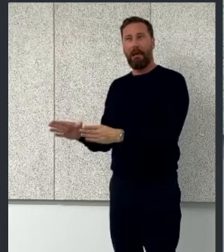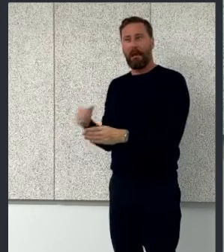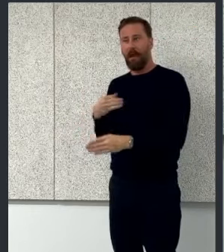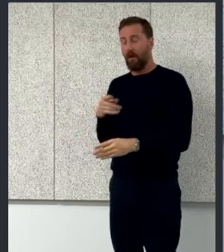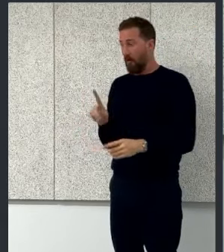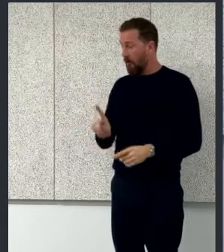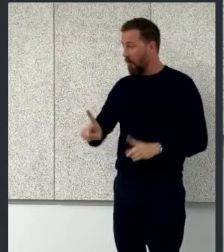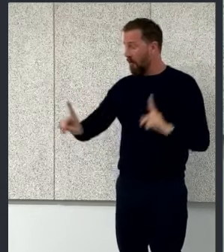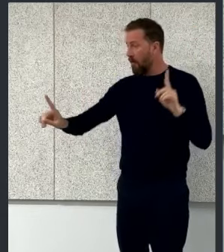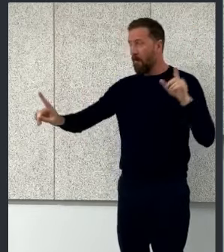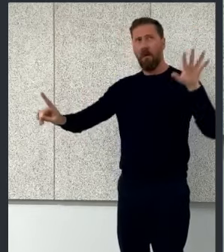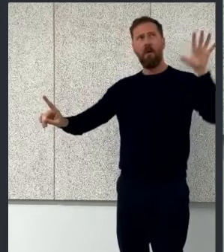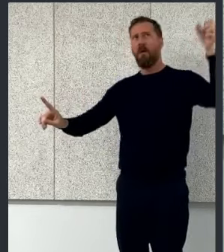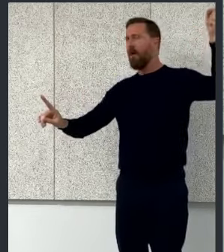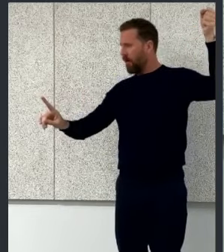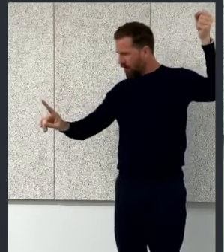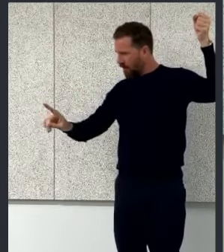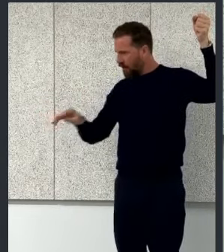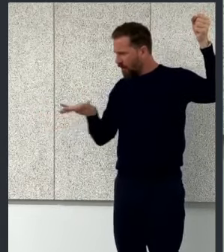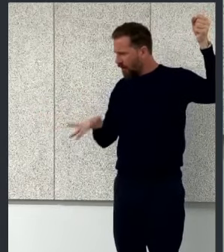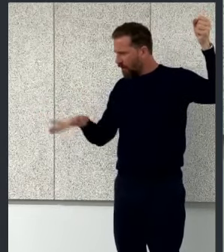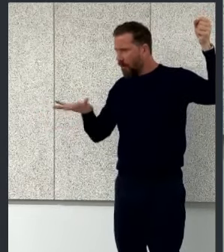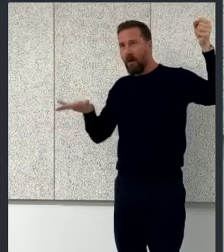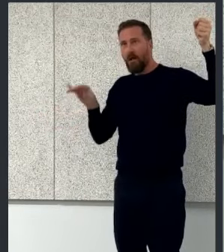And we can start there, just practically speaking.